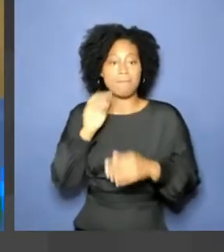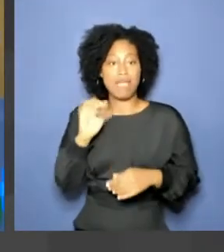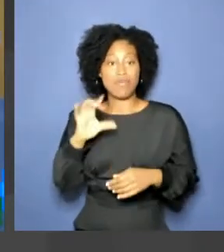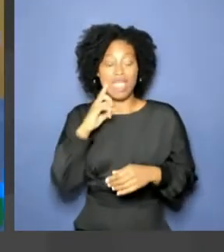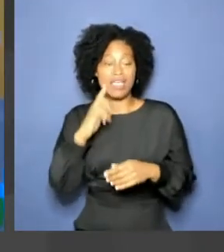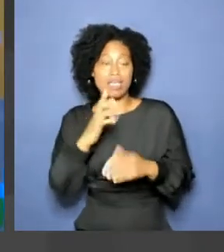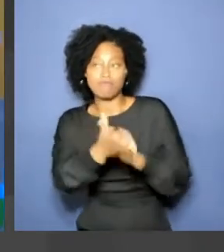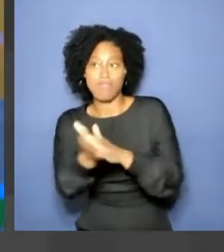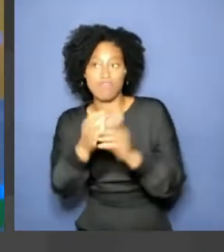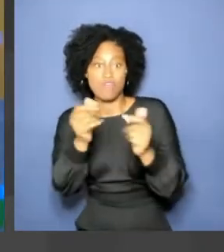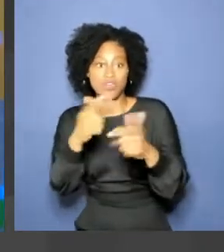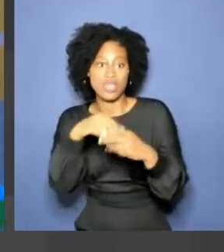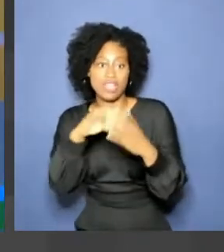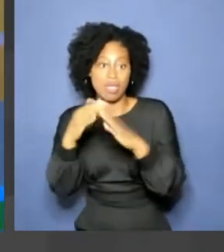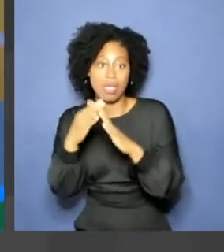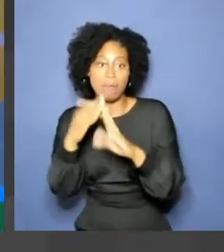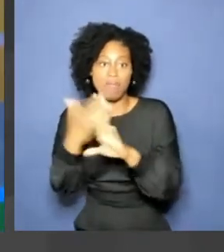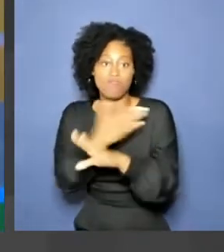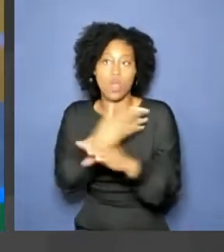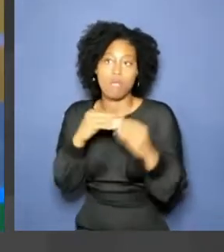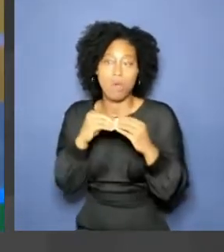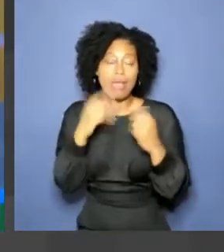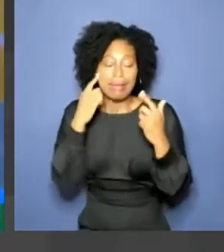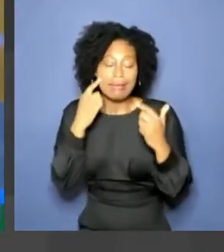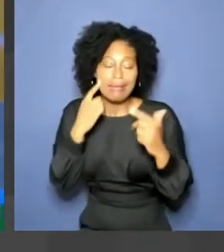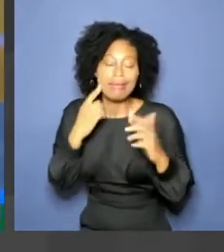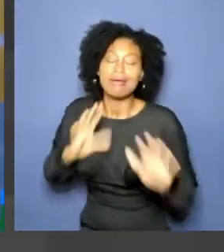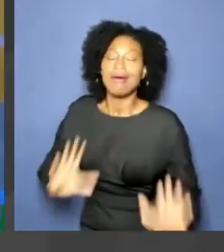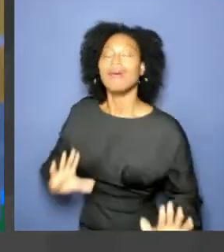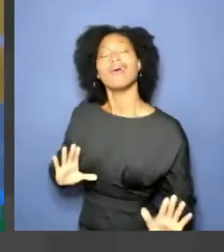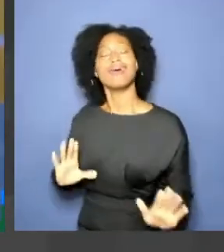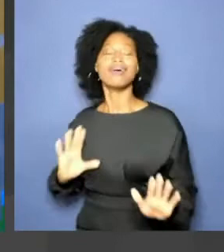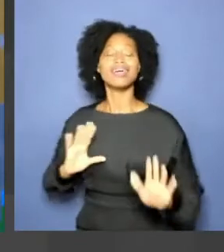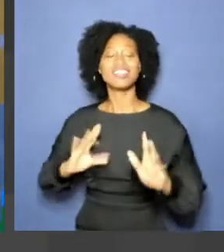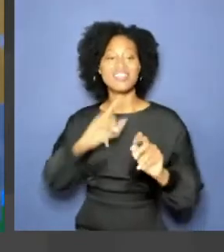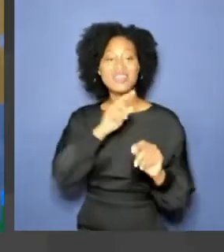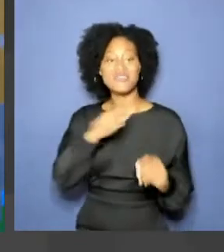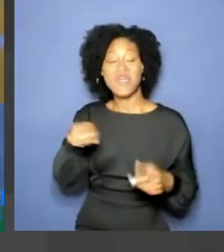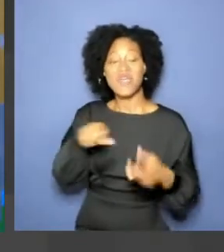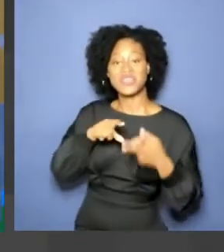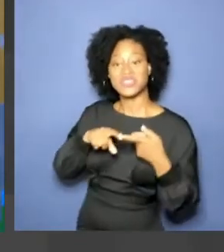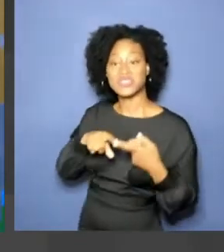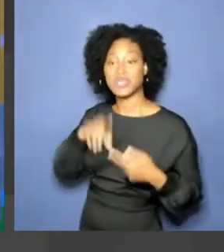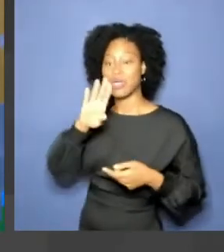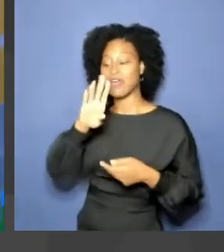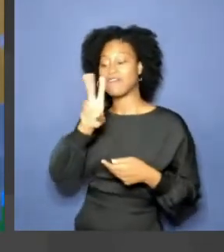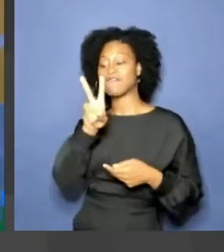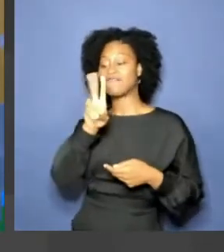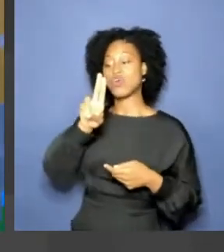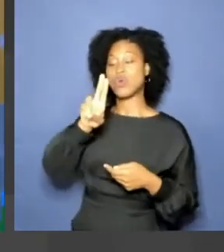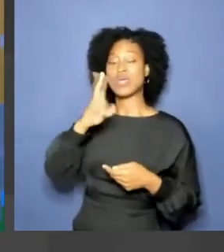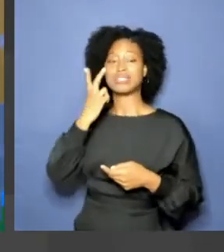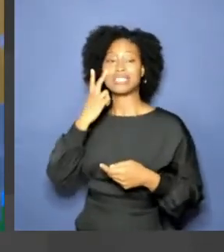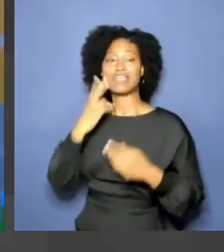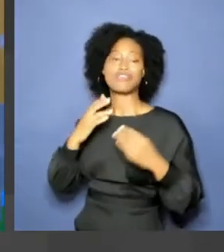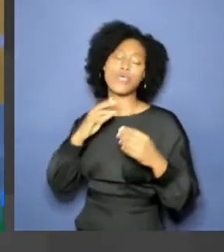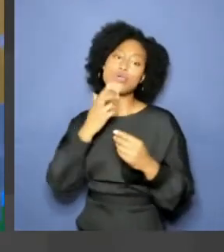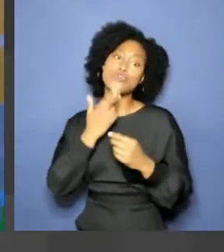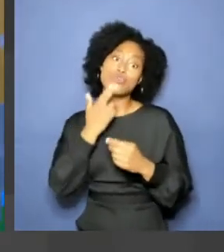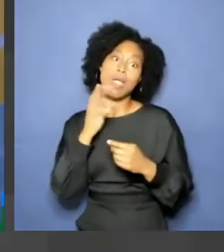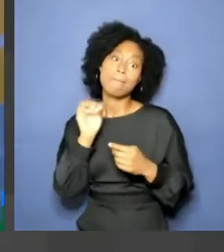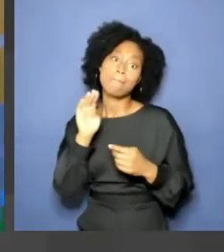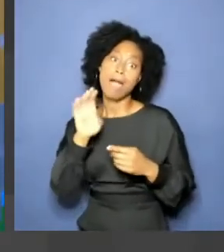get even more sappy than I was, let's head over to Vu and hear more about the adorable mobs that you must pick